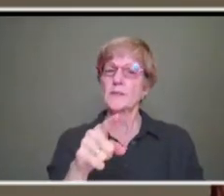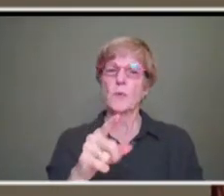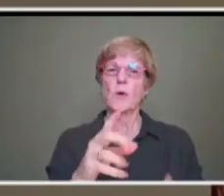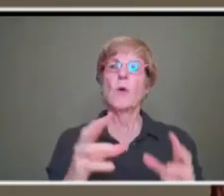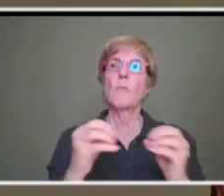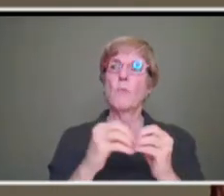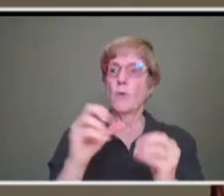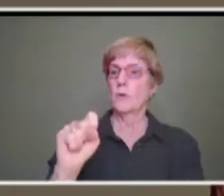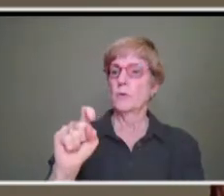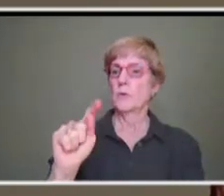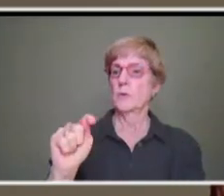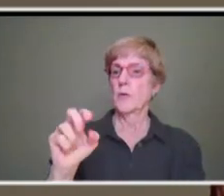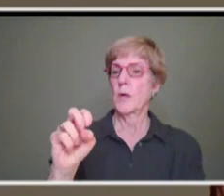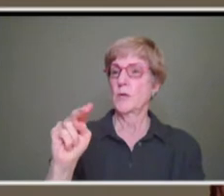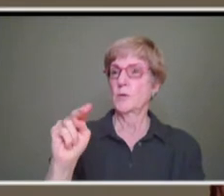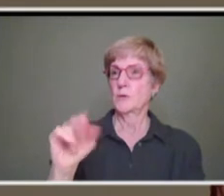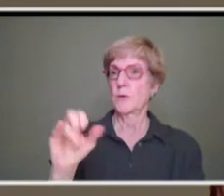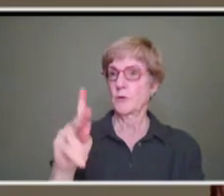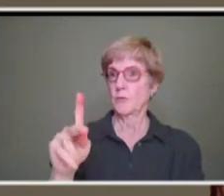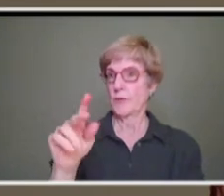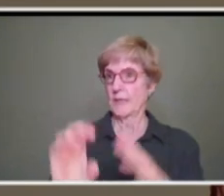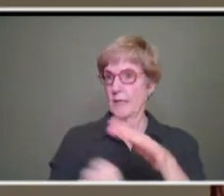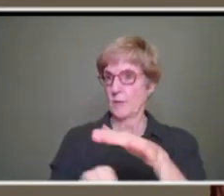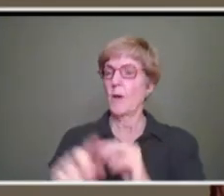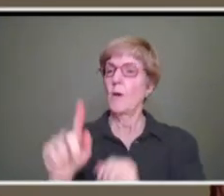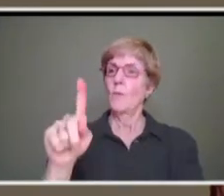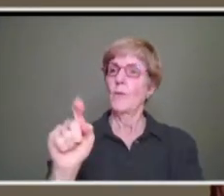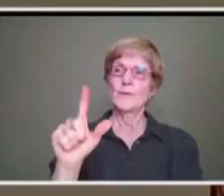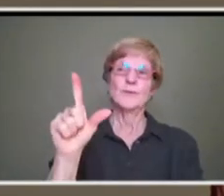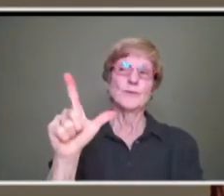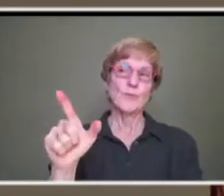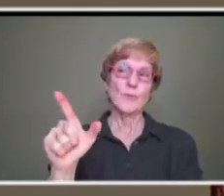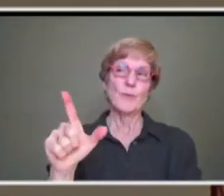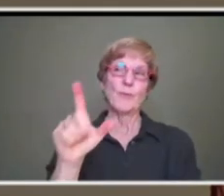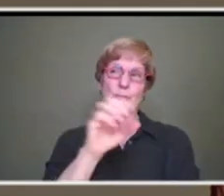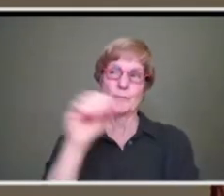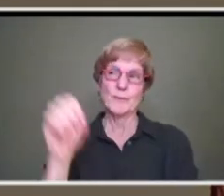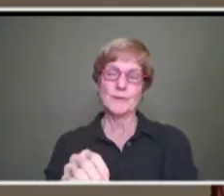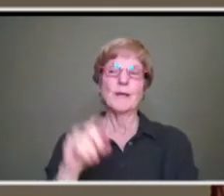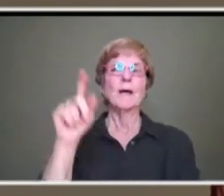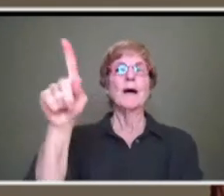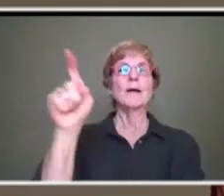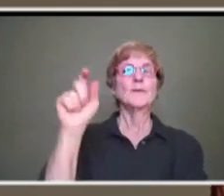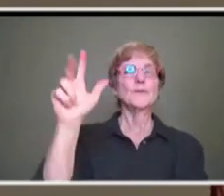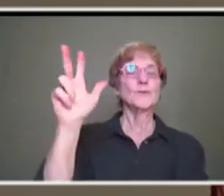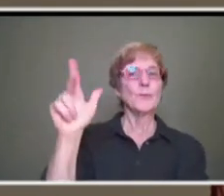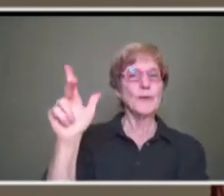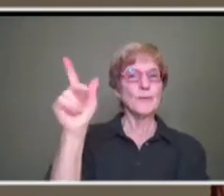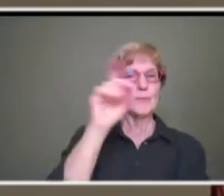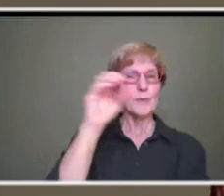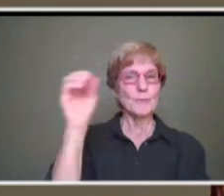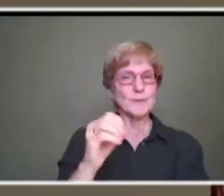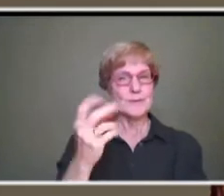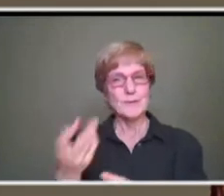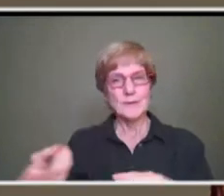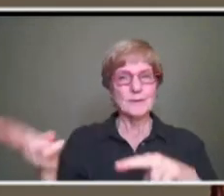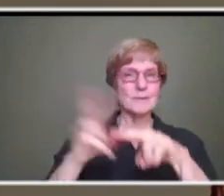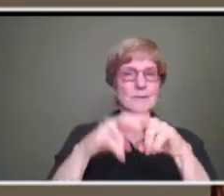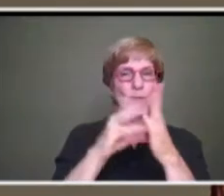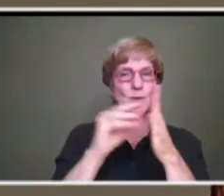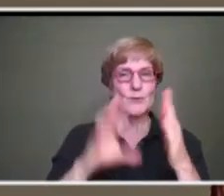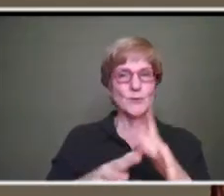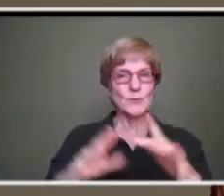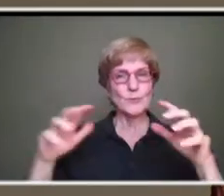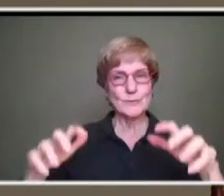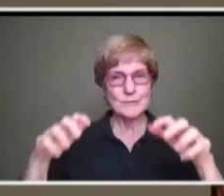Creek Elementary from 121 percent to 123 percent if you can pull up